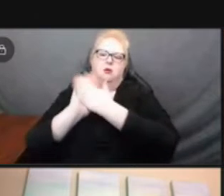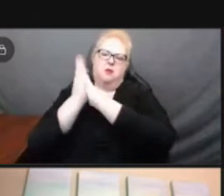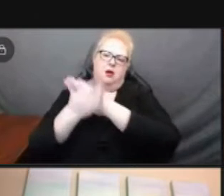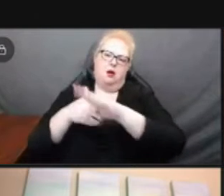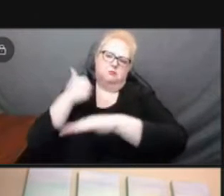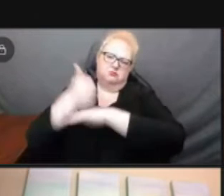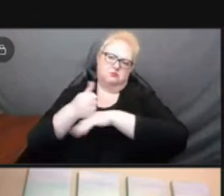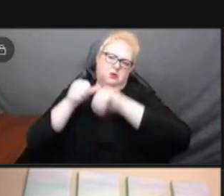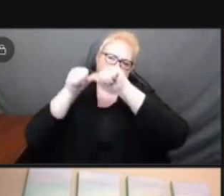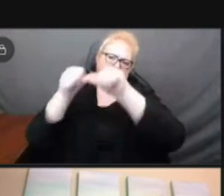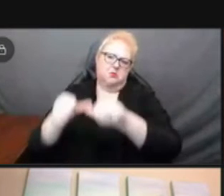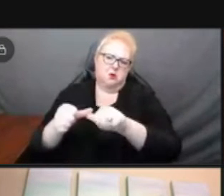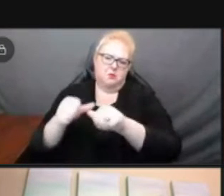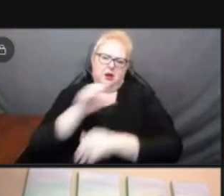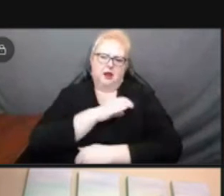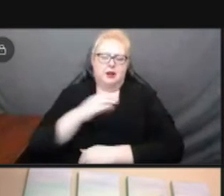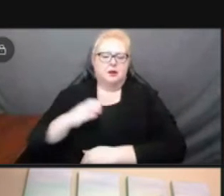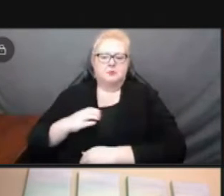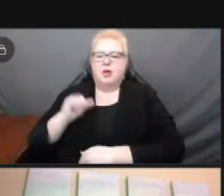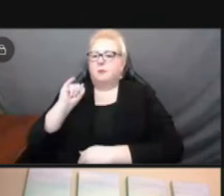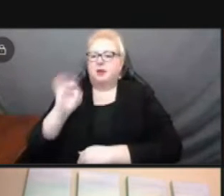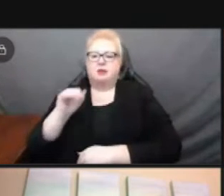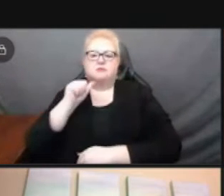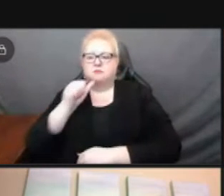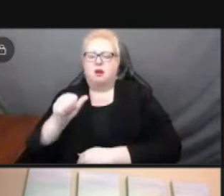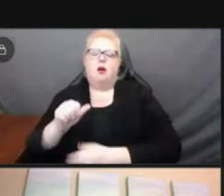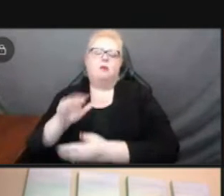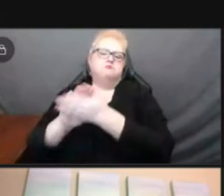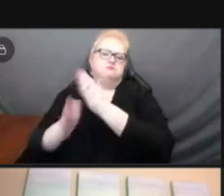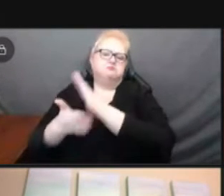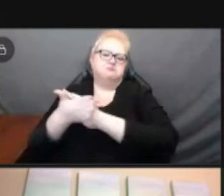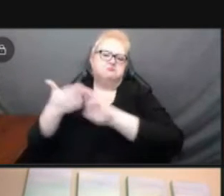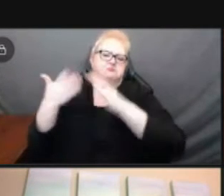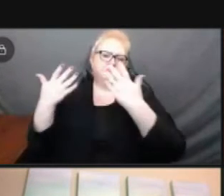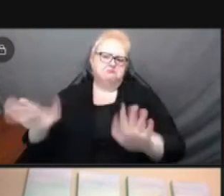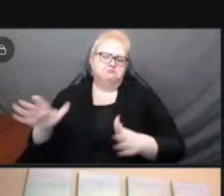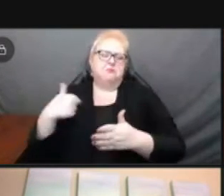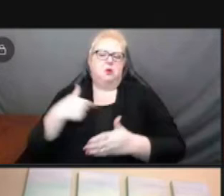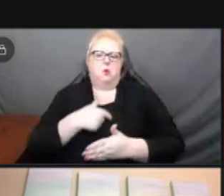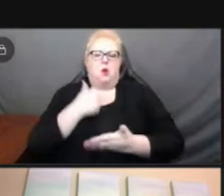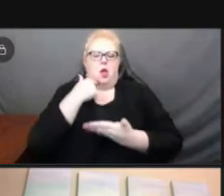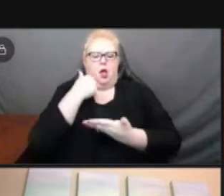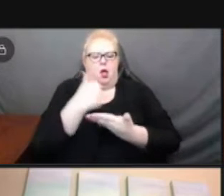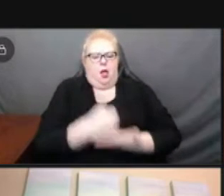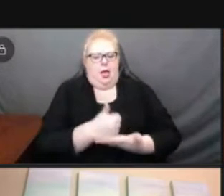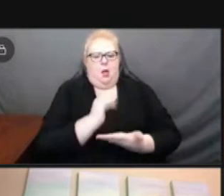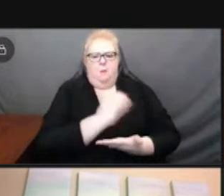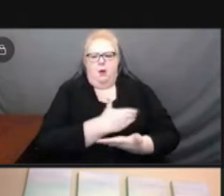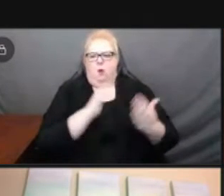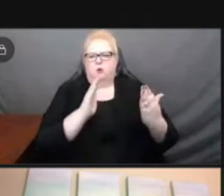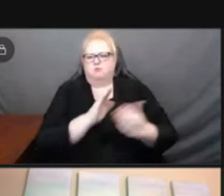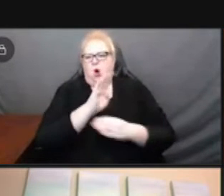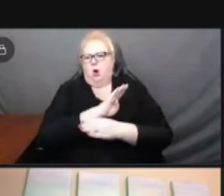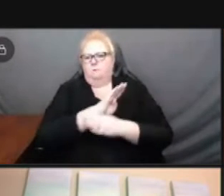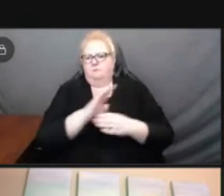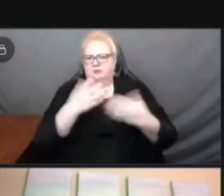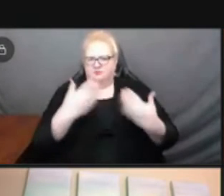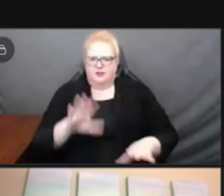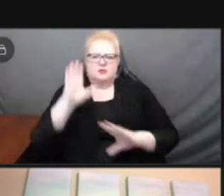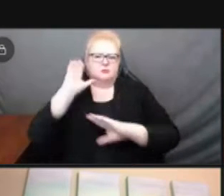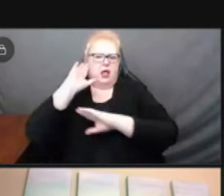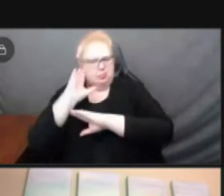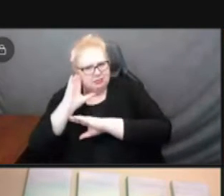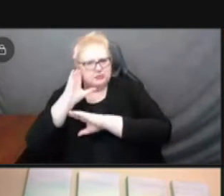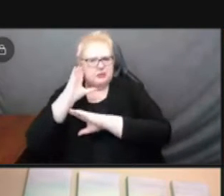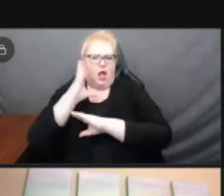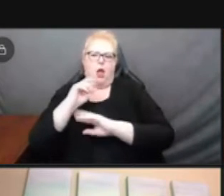not, we will have served the purpose of our small businesses by listening to them and being responsive.